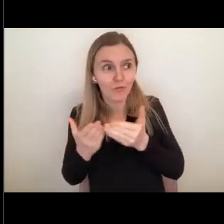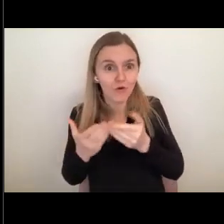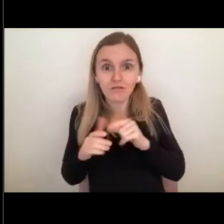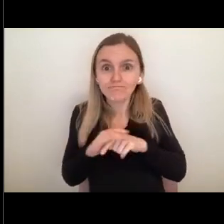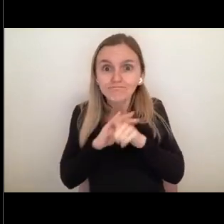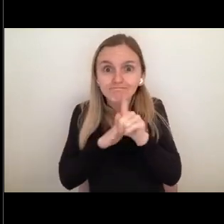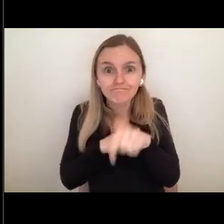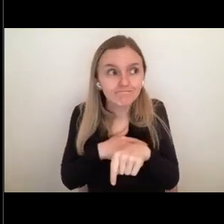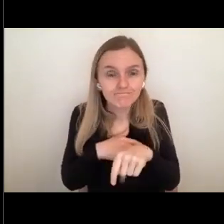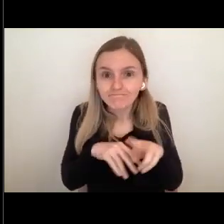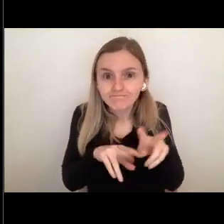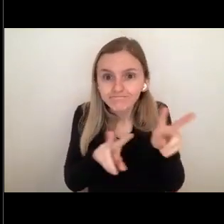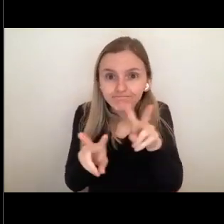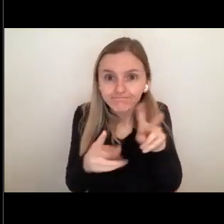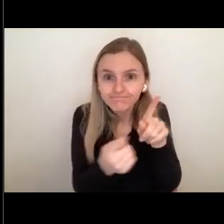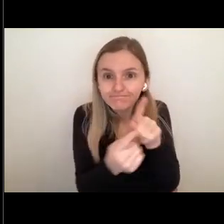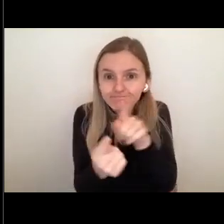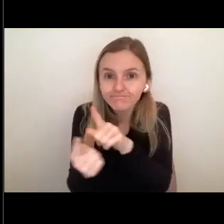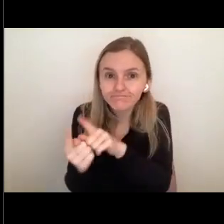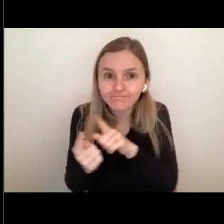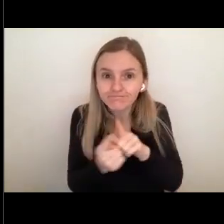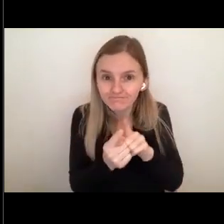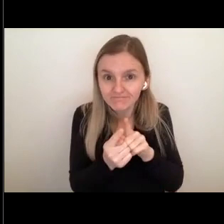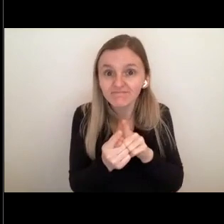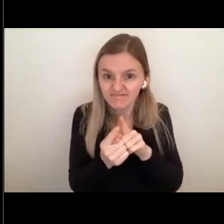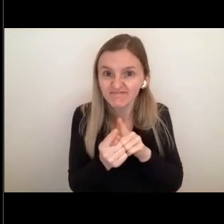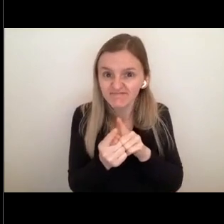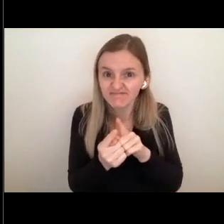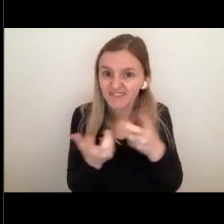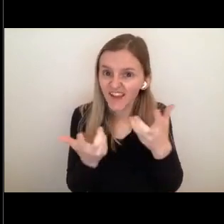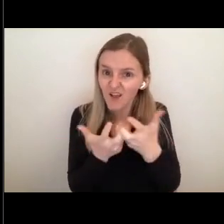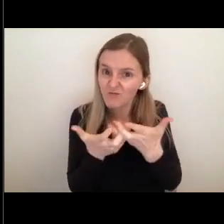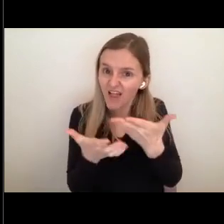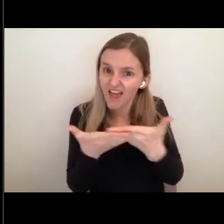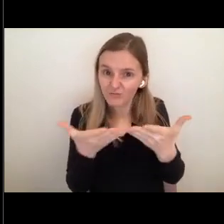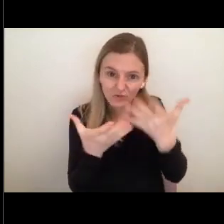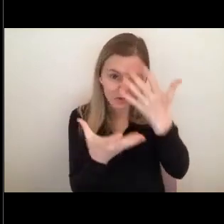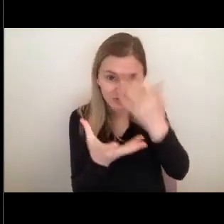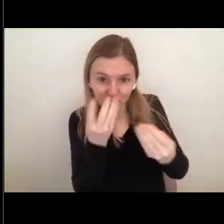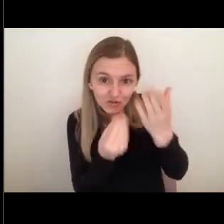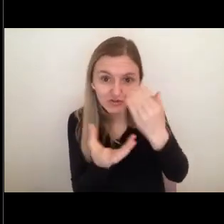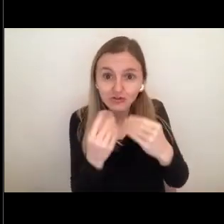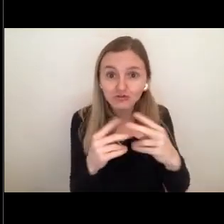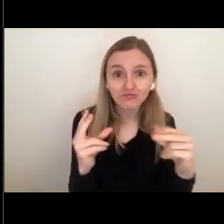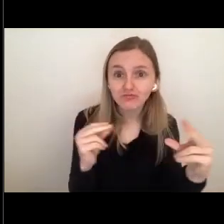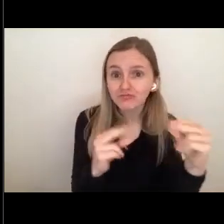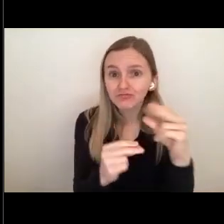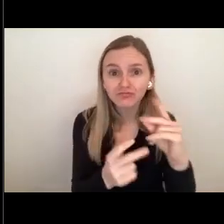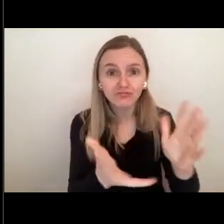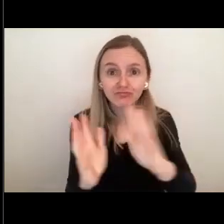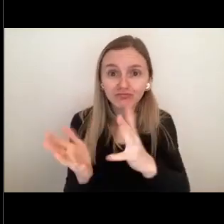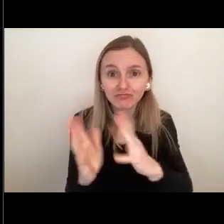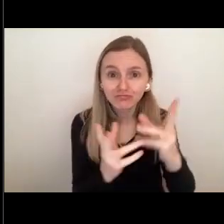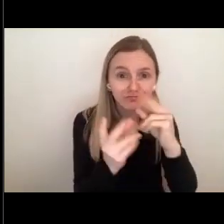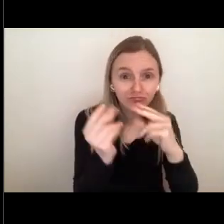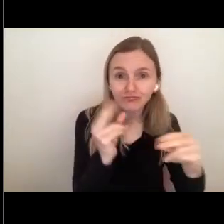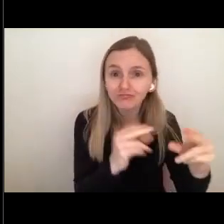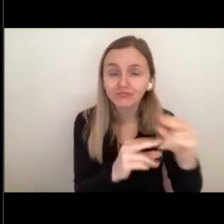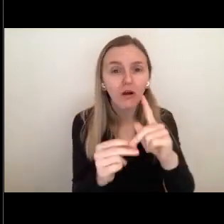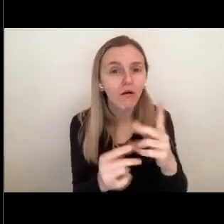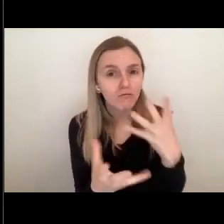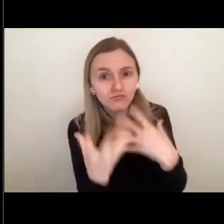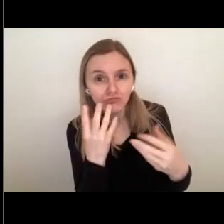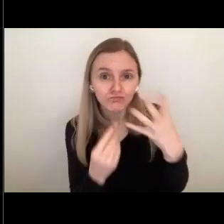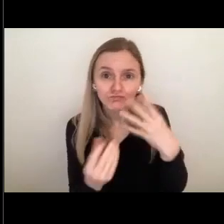would learn language this way. We'd hear the language going on around us from our parents.